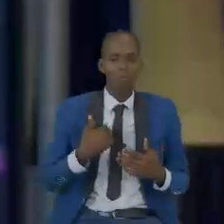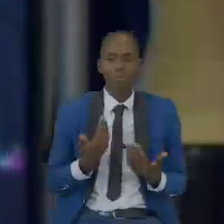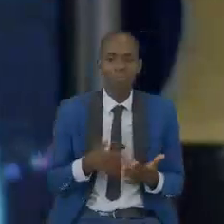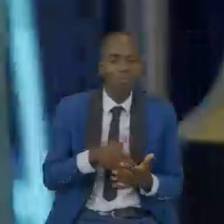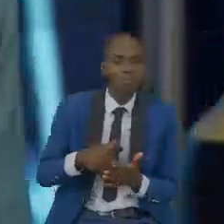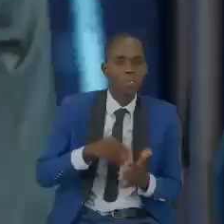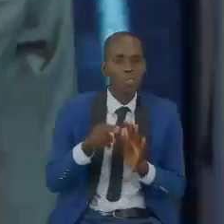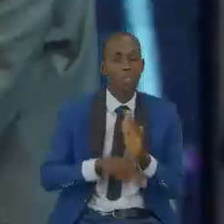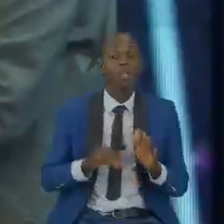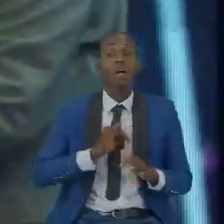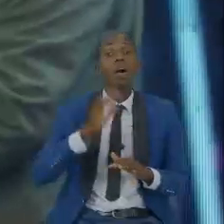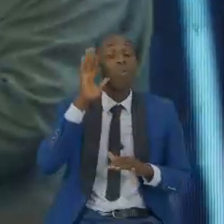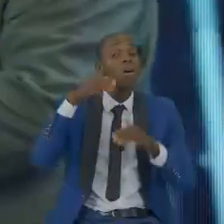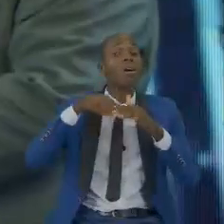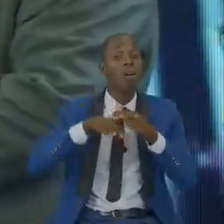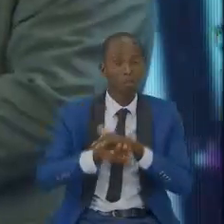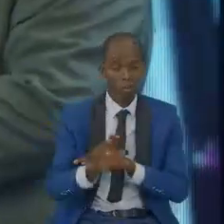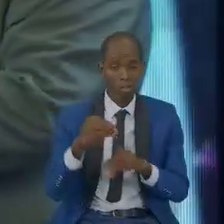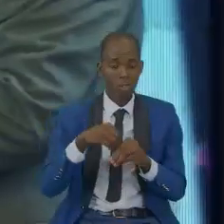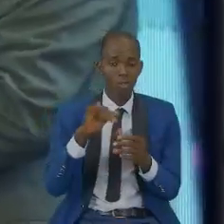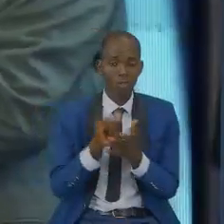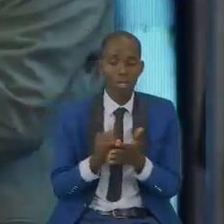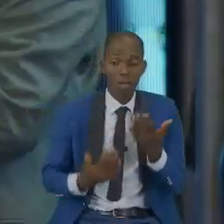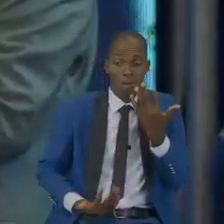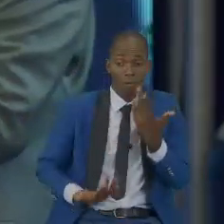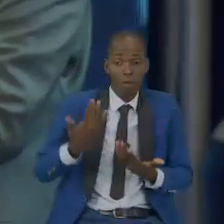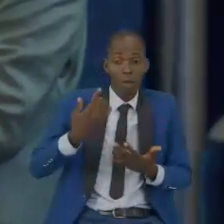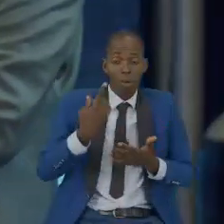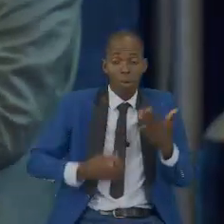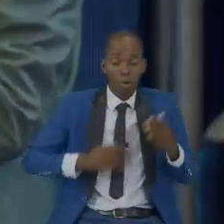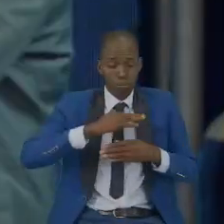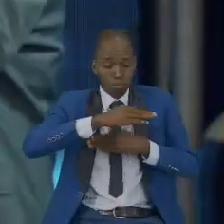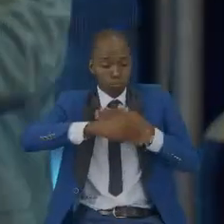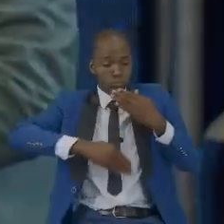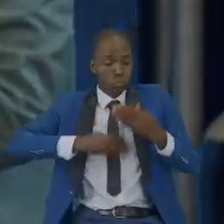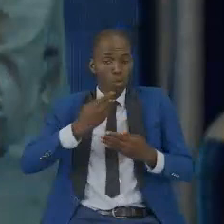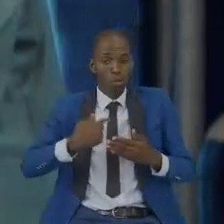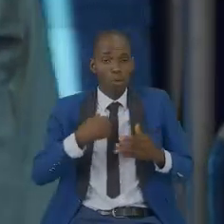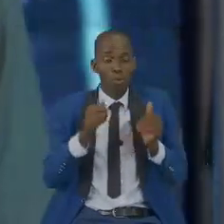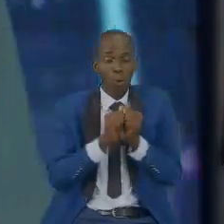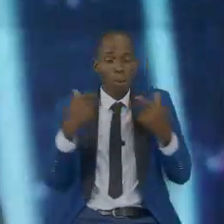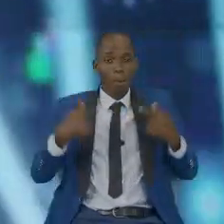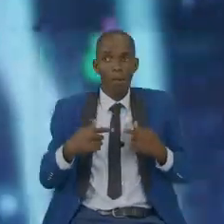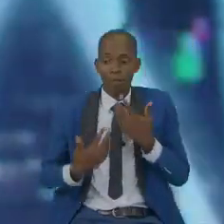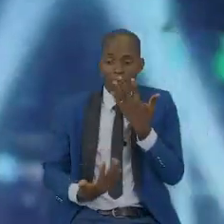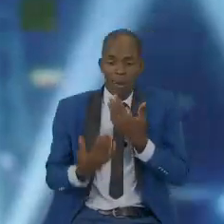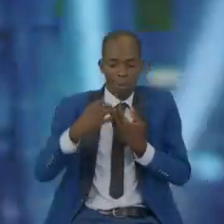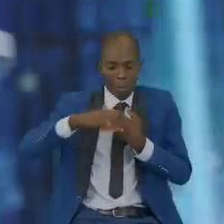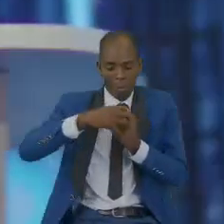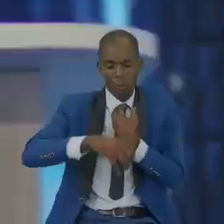backbone. I enter into that, and then all the fire of affliction will burn away all that